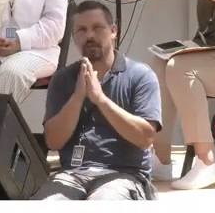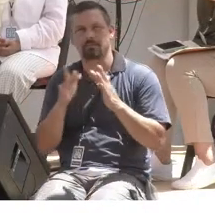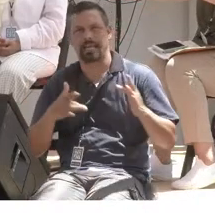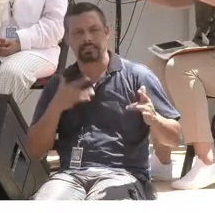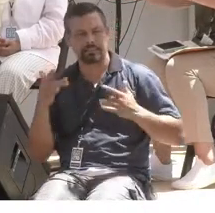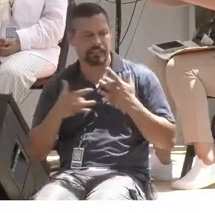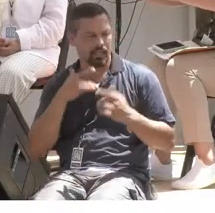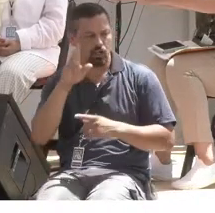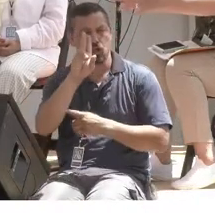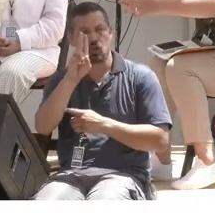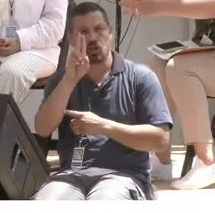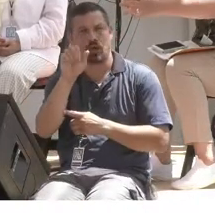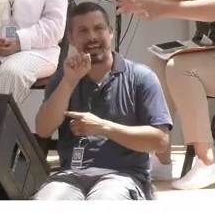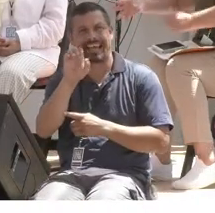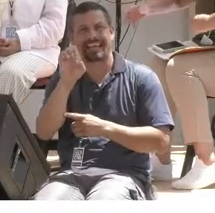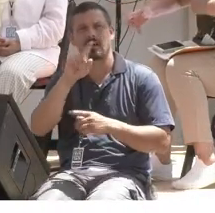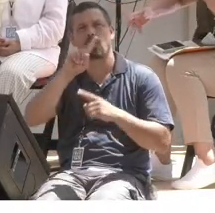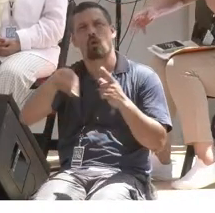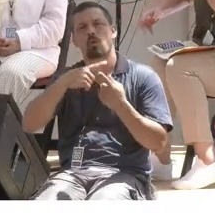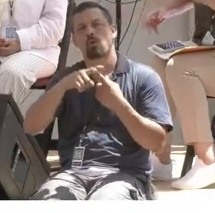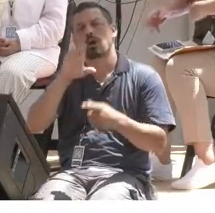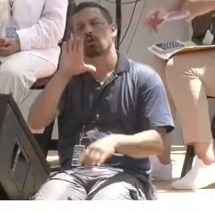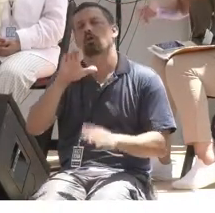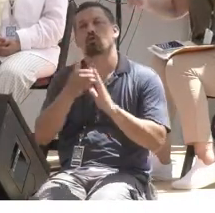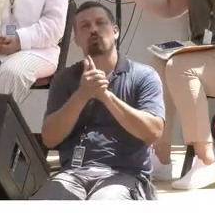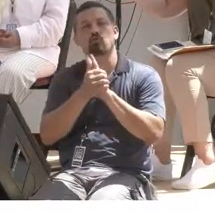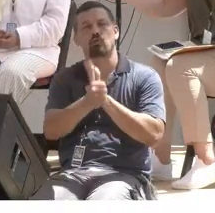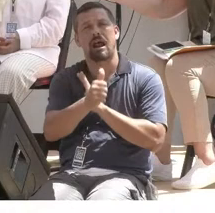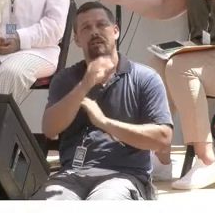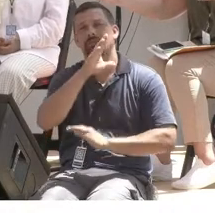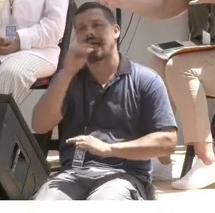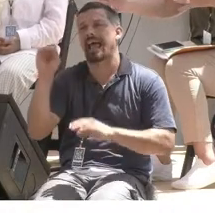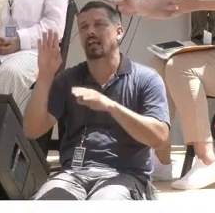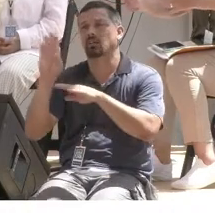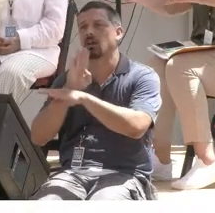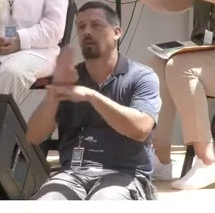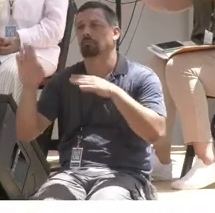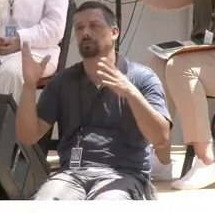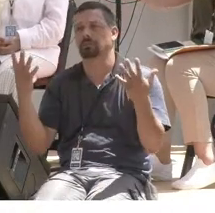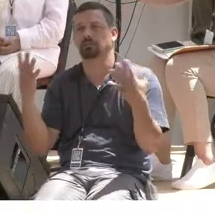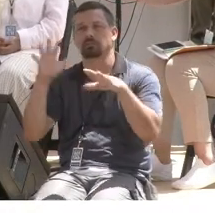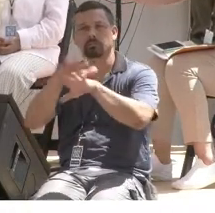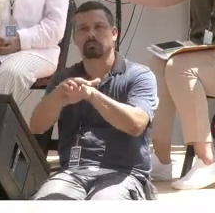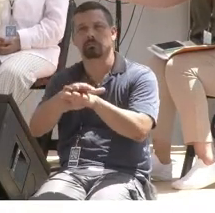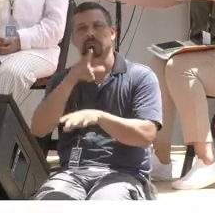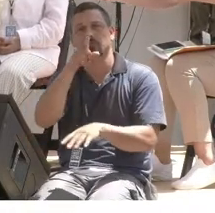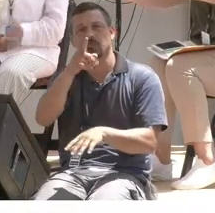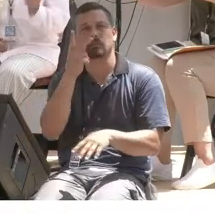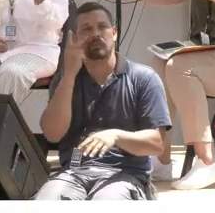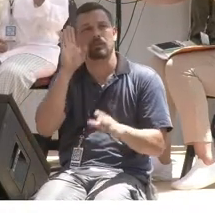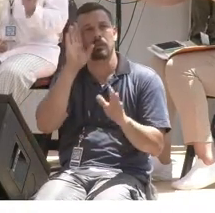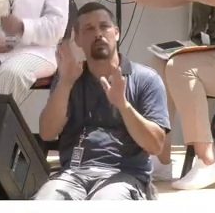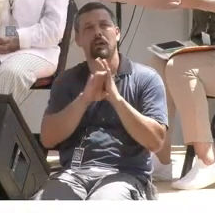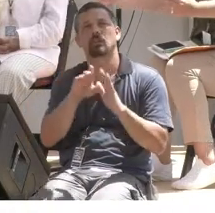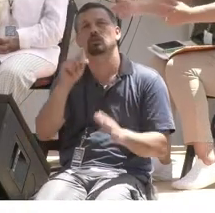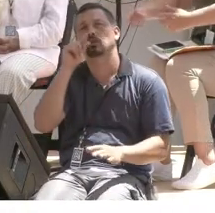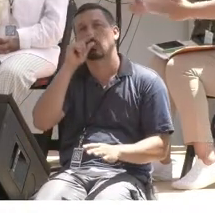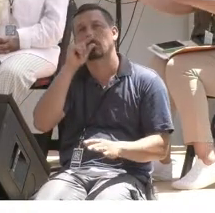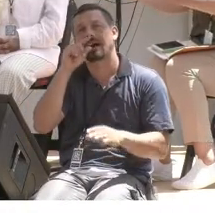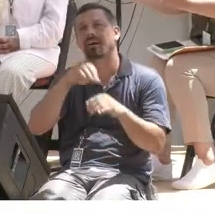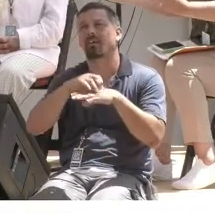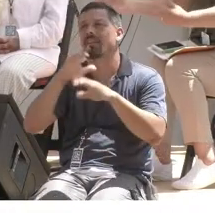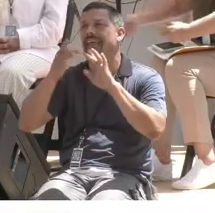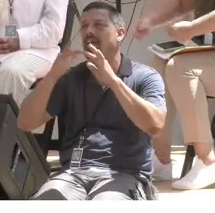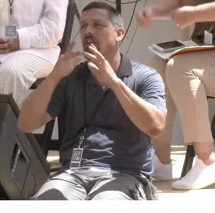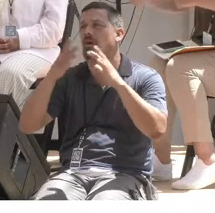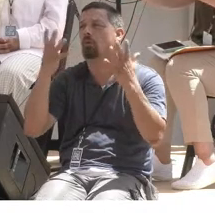when craft and commerce collide, because, you know, any of you who have seen pictures of Dubai on the internet, what